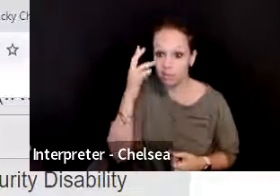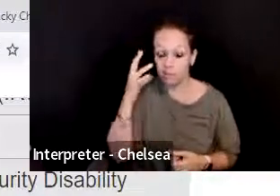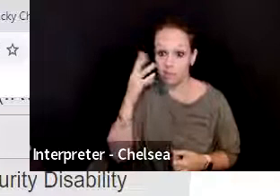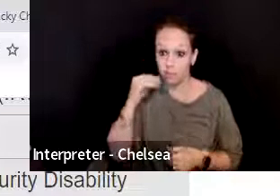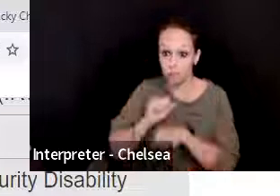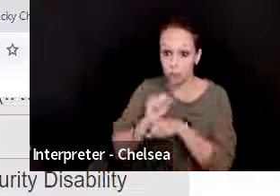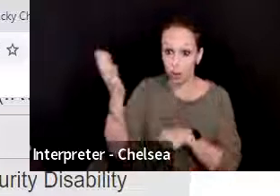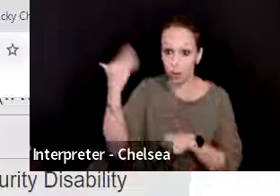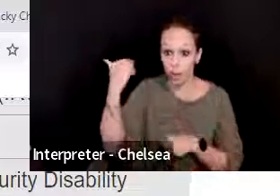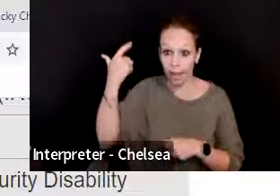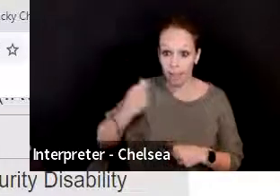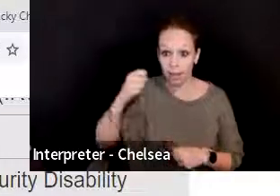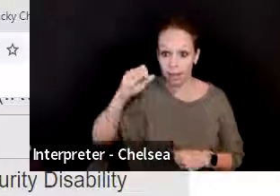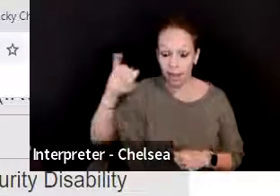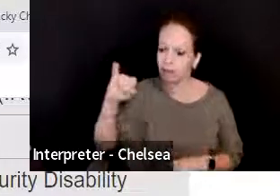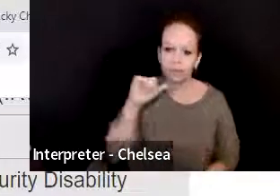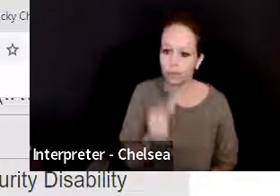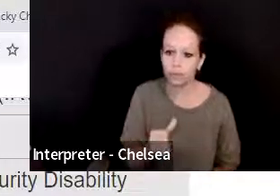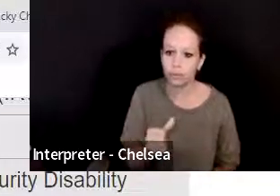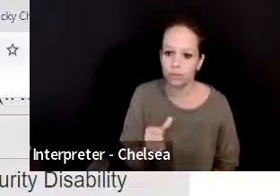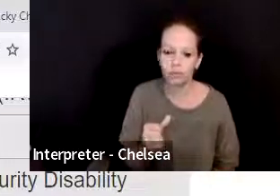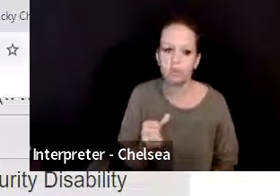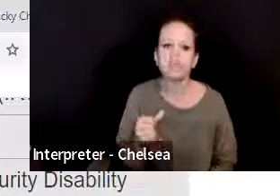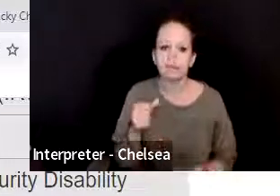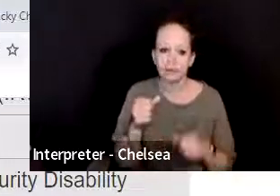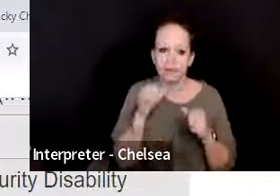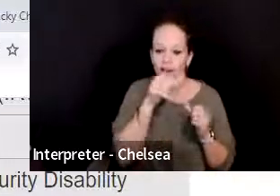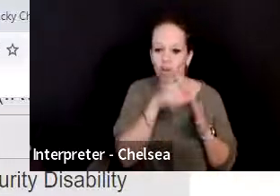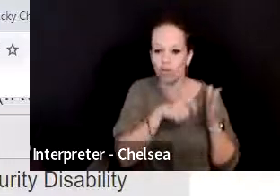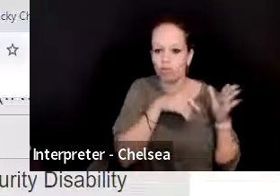SSI. SSI is explained in this article.